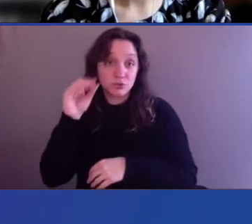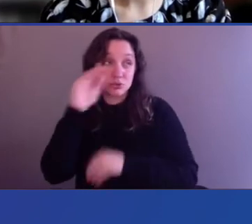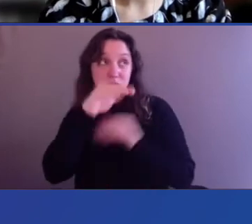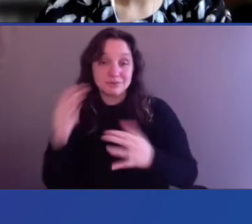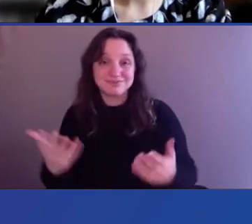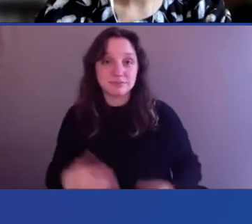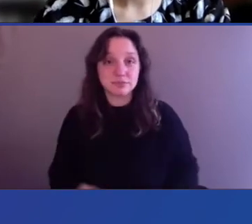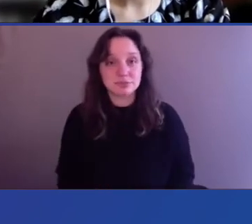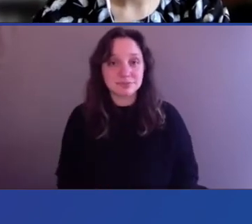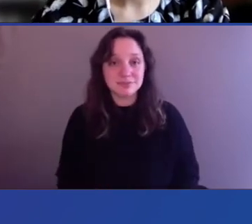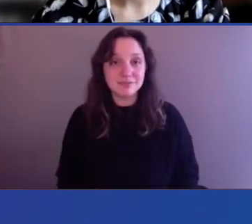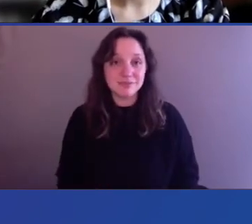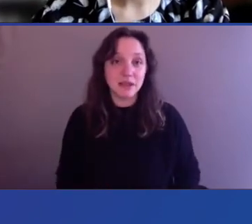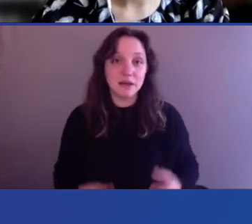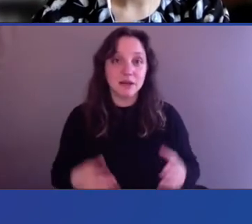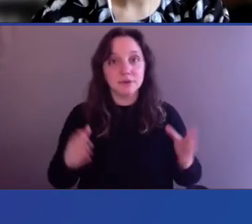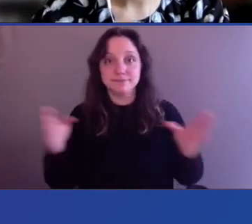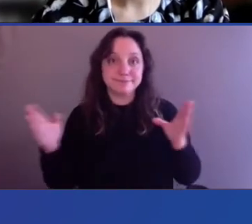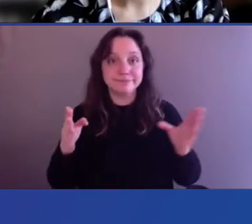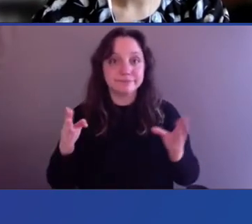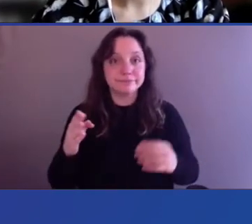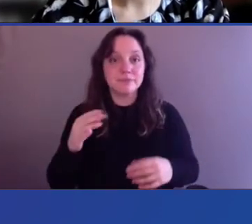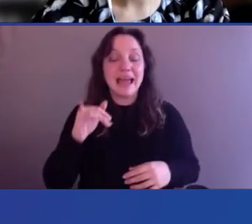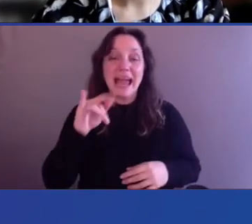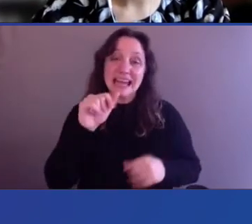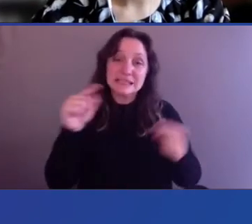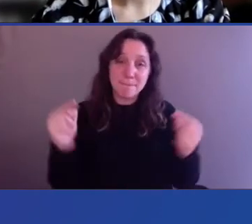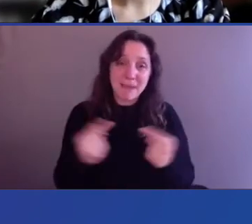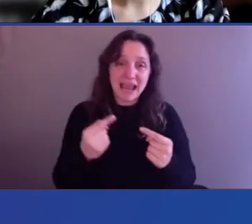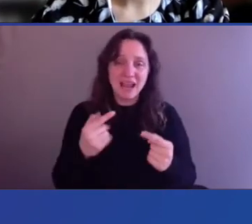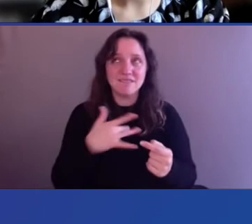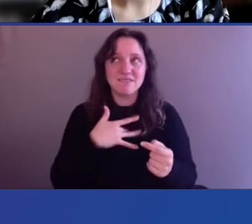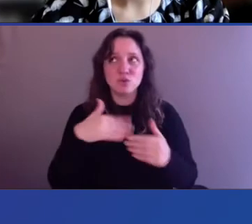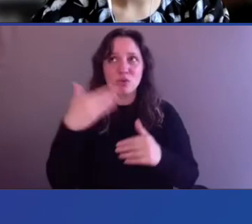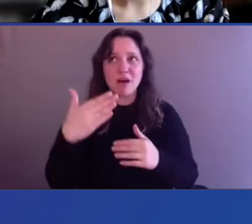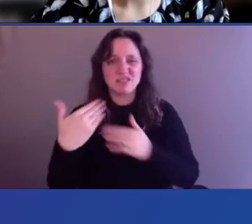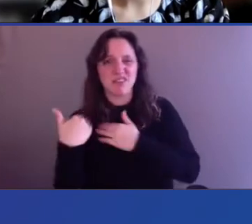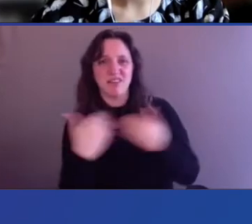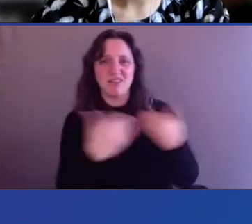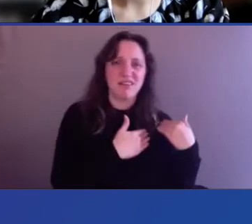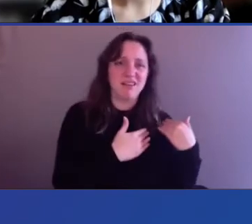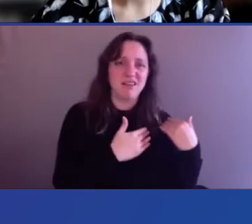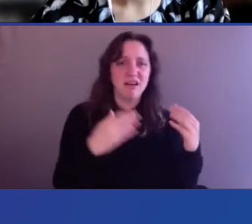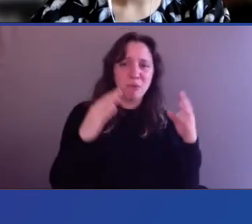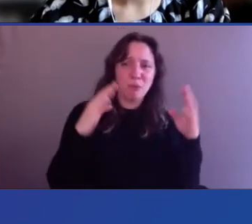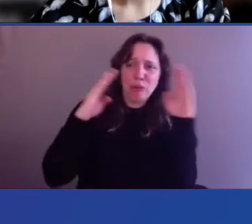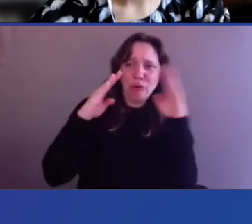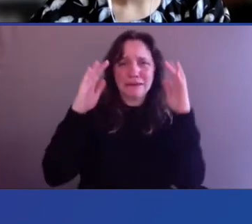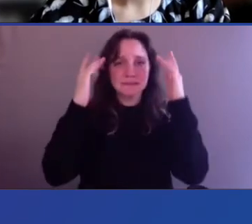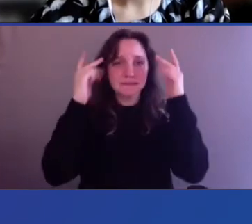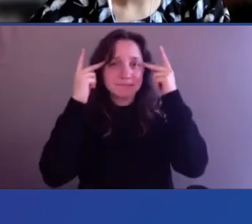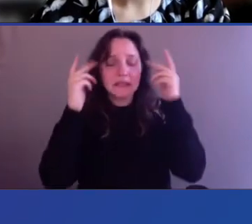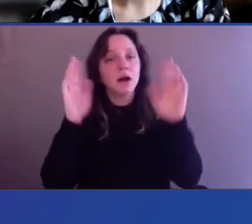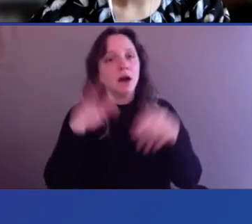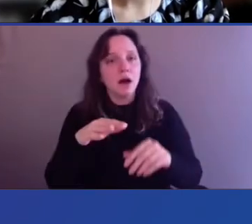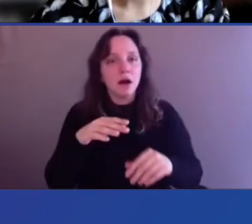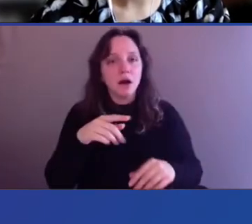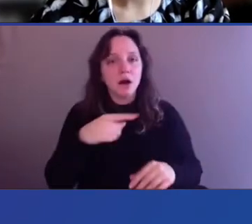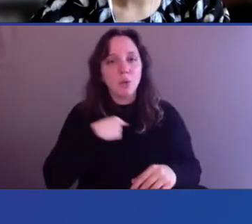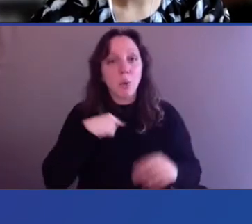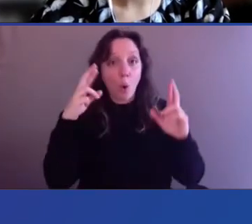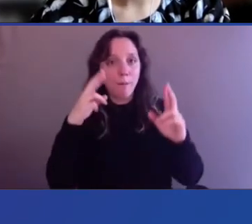pain, and we should lift that lobbying threshold, but you should not worry about it. And